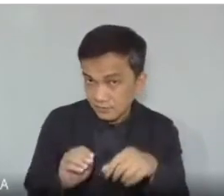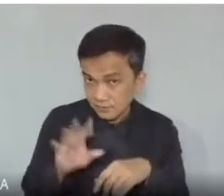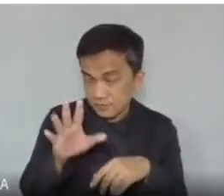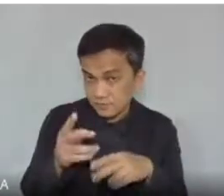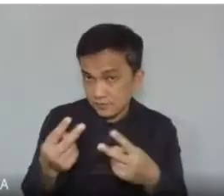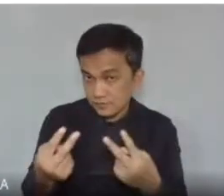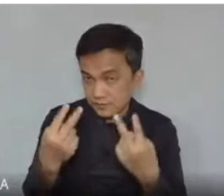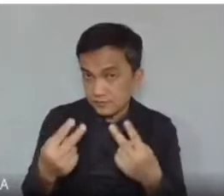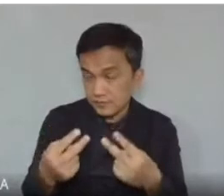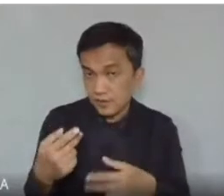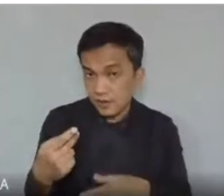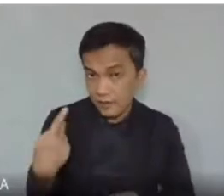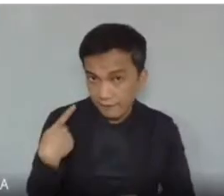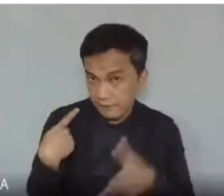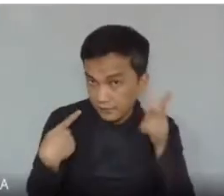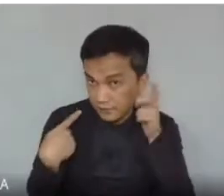Yet.